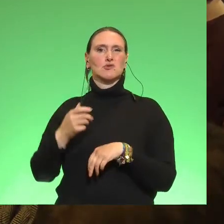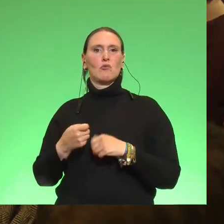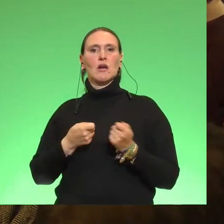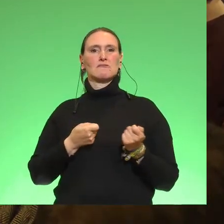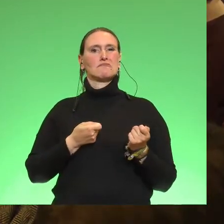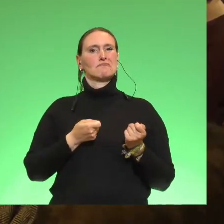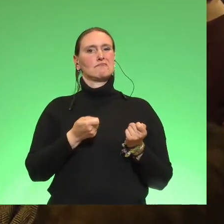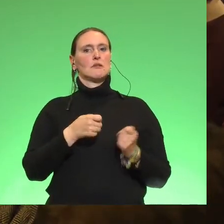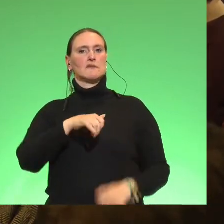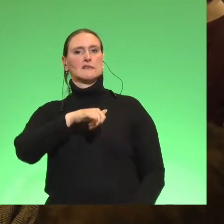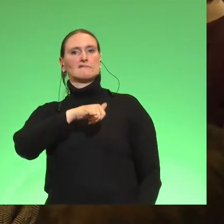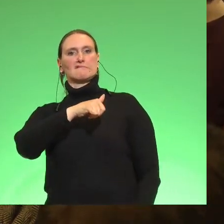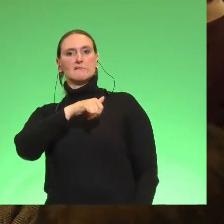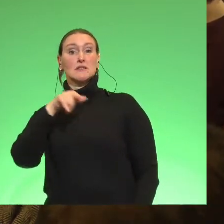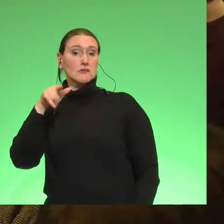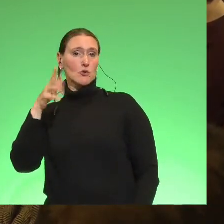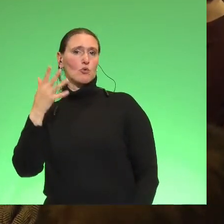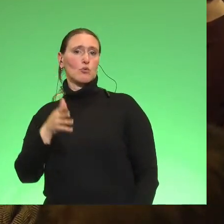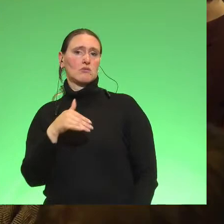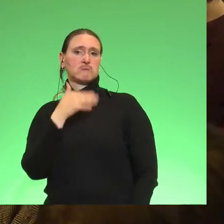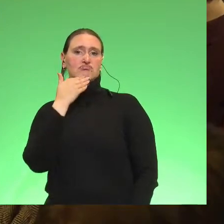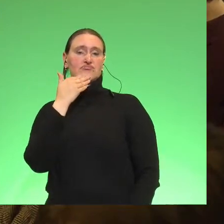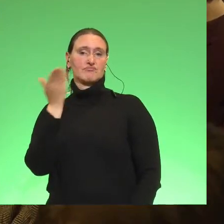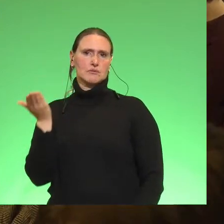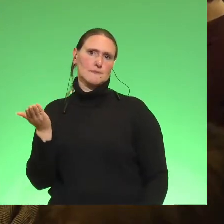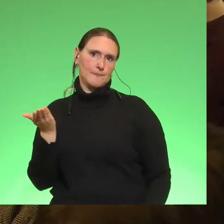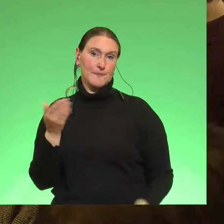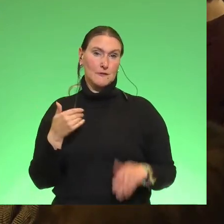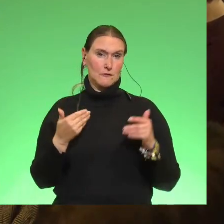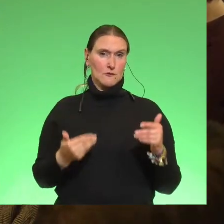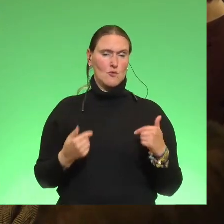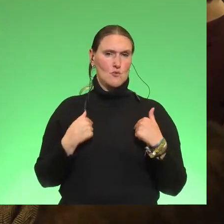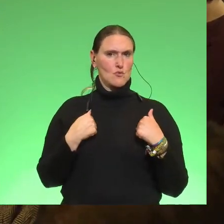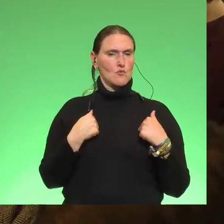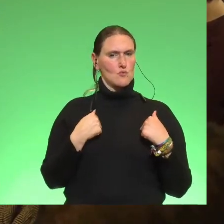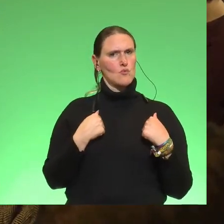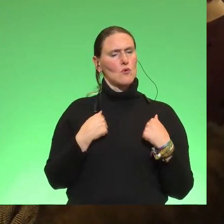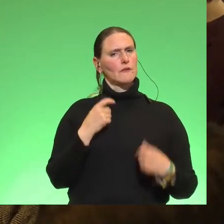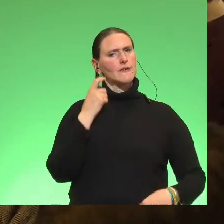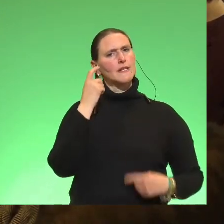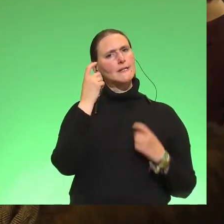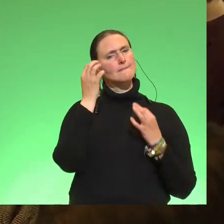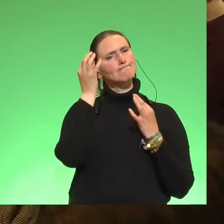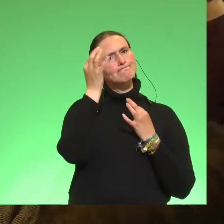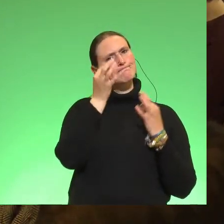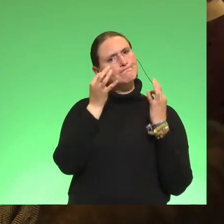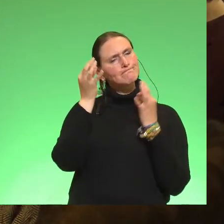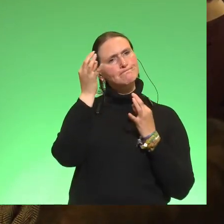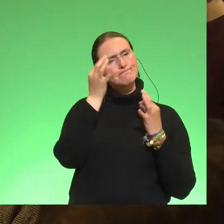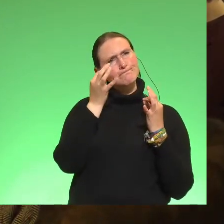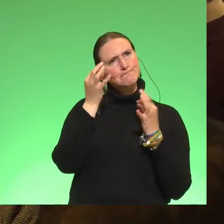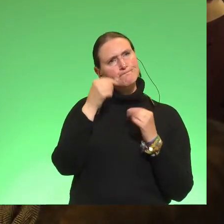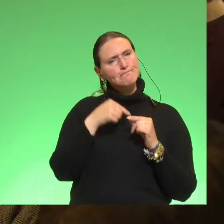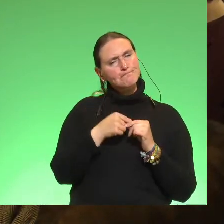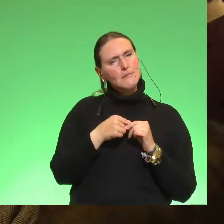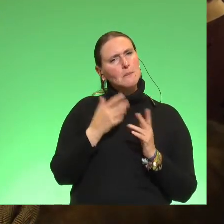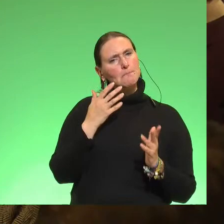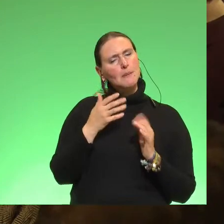And I'm just really wondering if you can articulate a bit more about what it